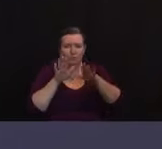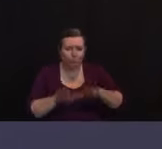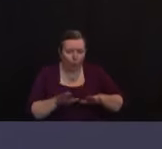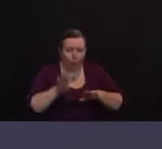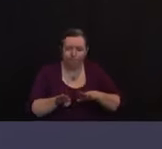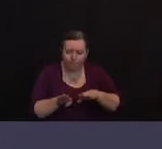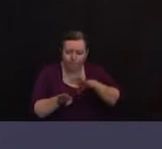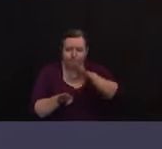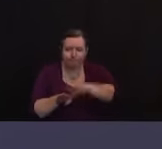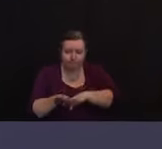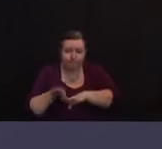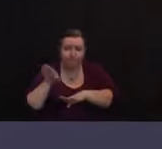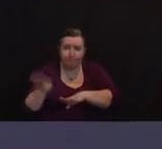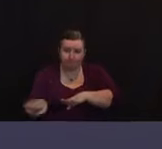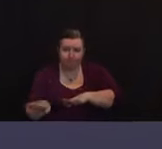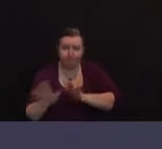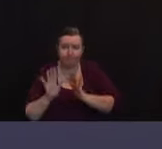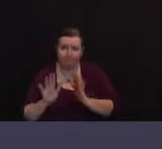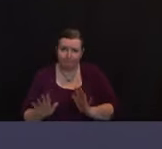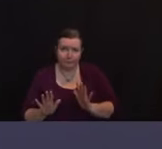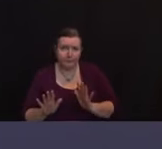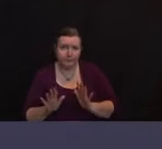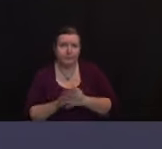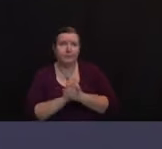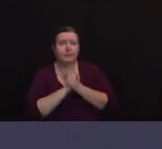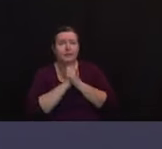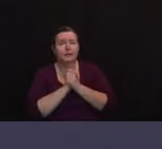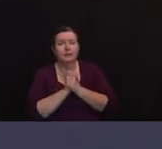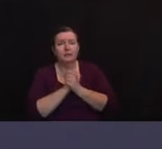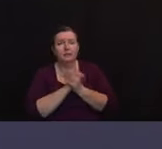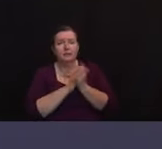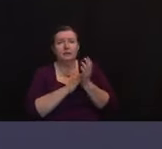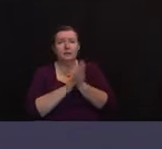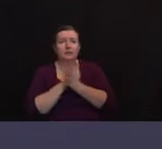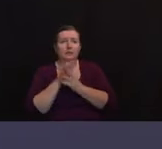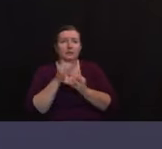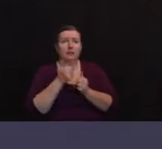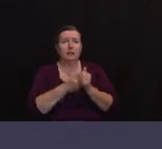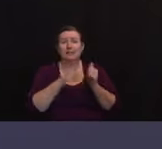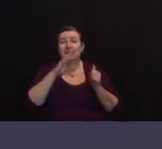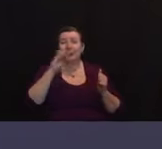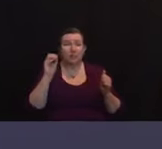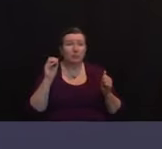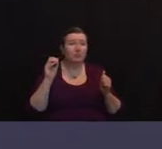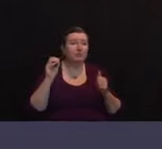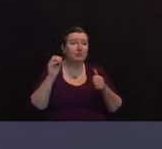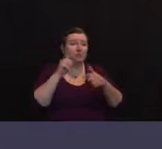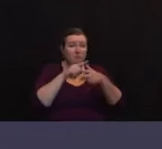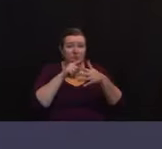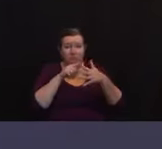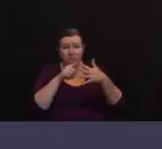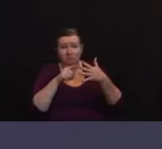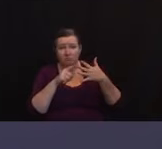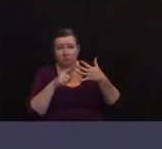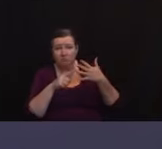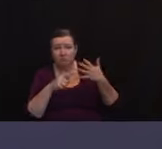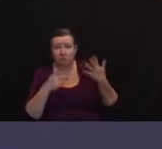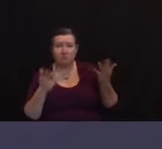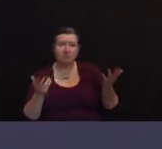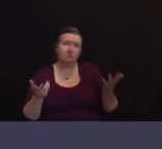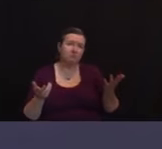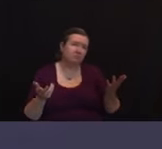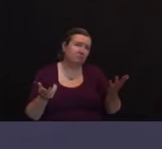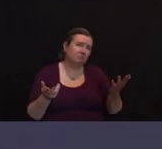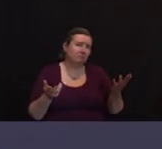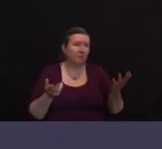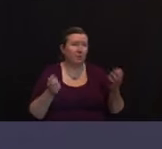Could we do something on a county basis at some point? I think it's possible, but Judy we have done